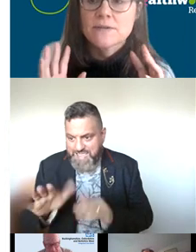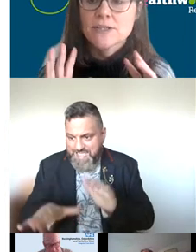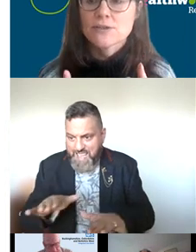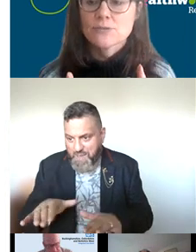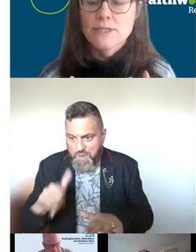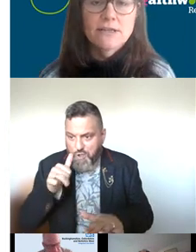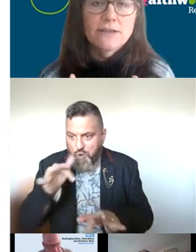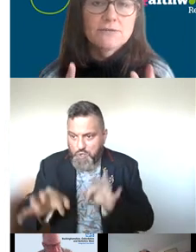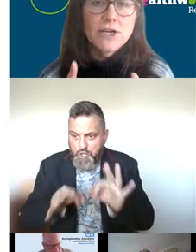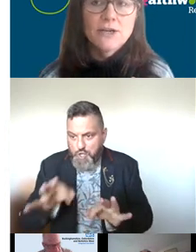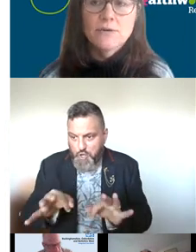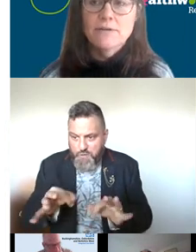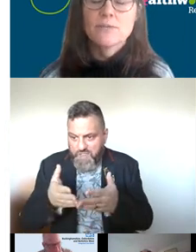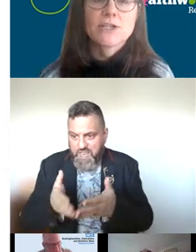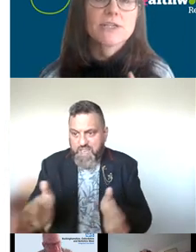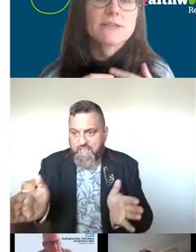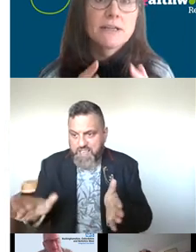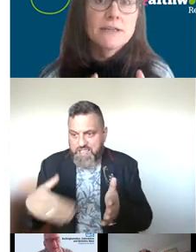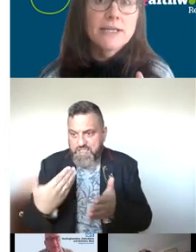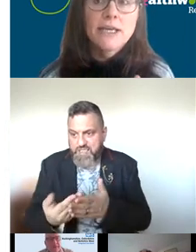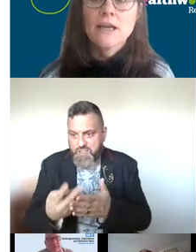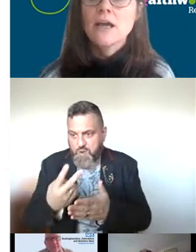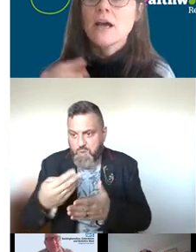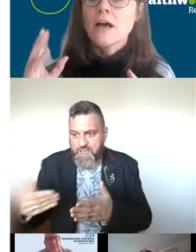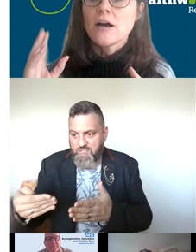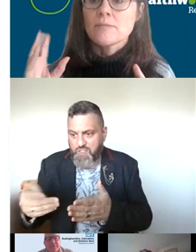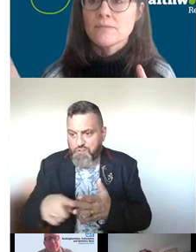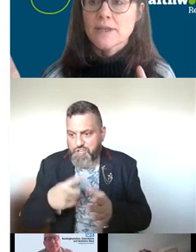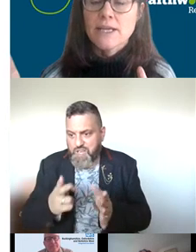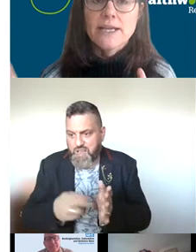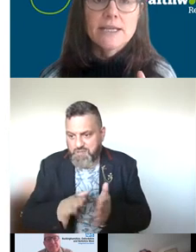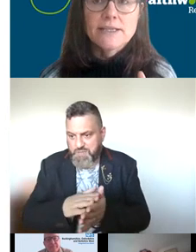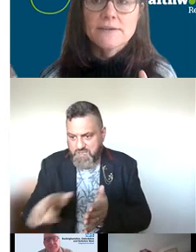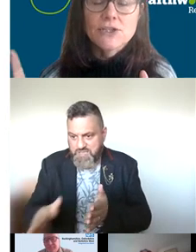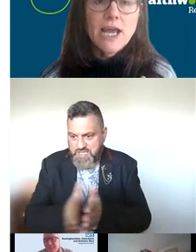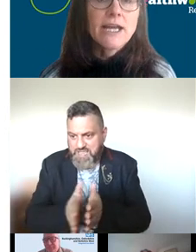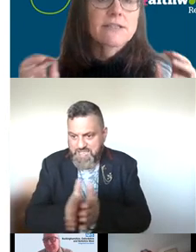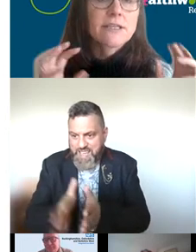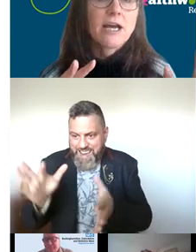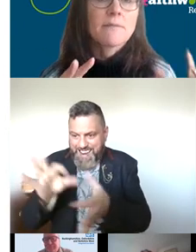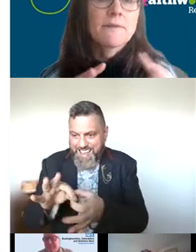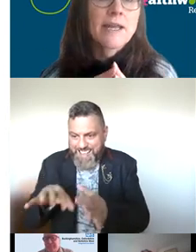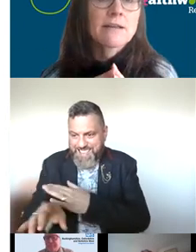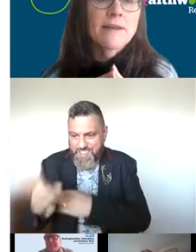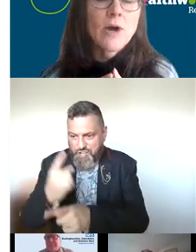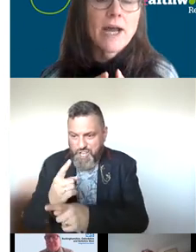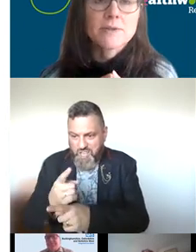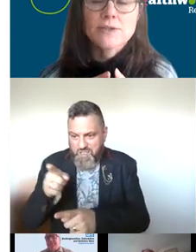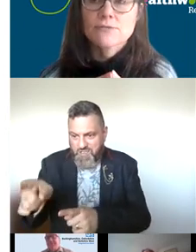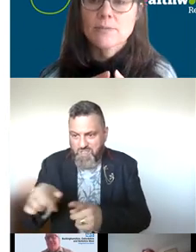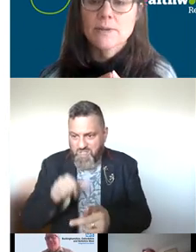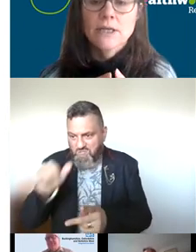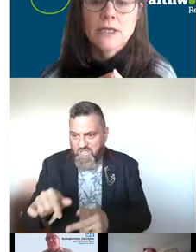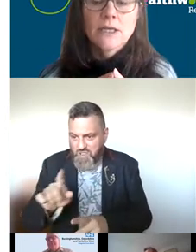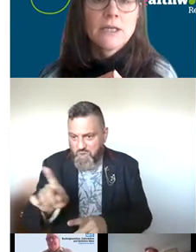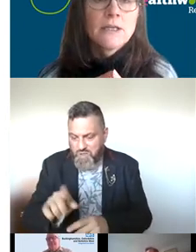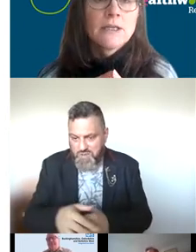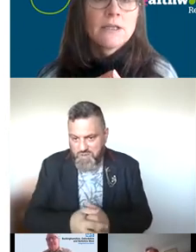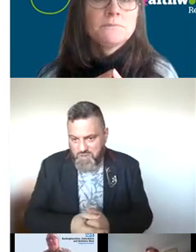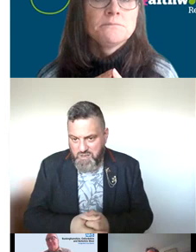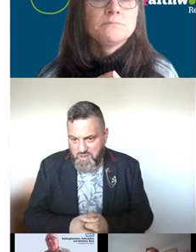survey's open until the 29th of January, which is Sunday. The link is in the chat. Then what happens, Rob?